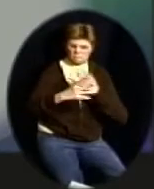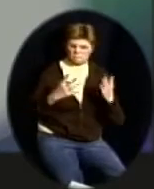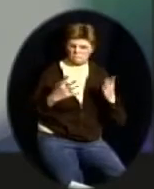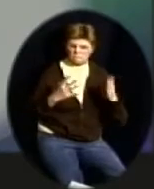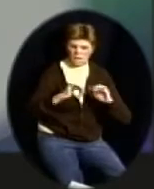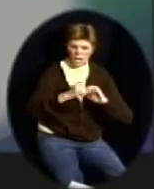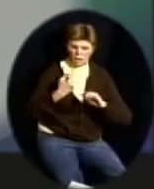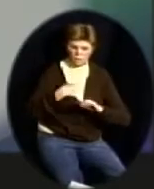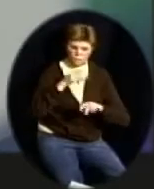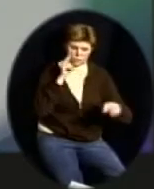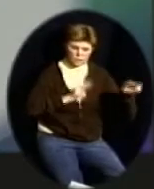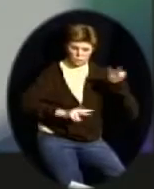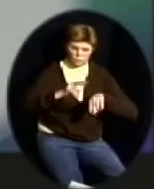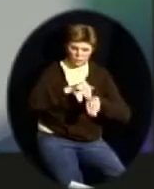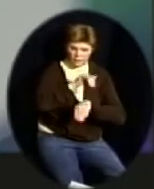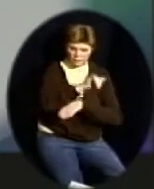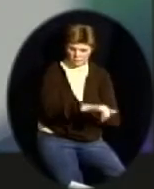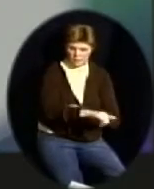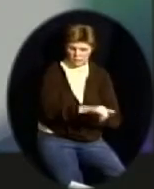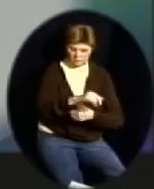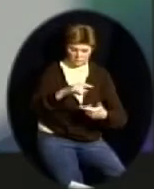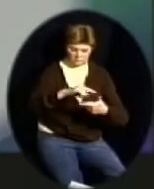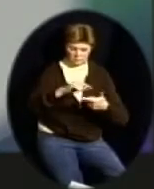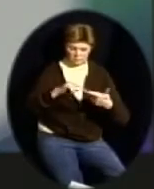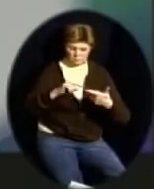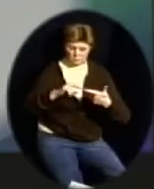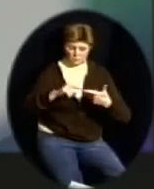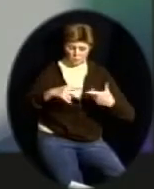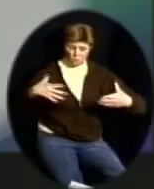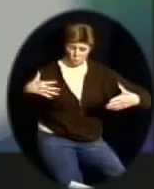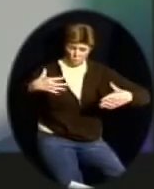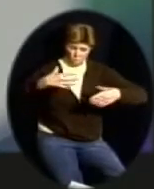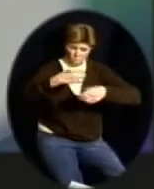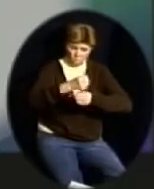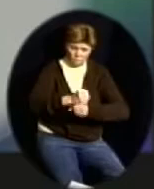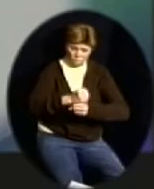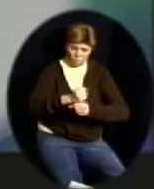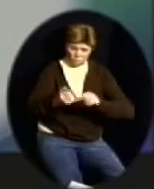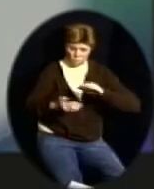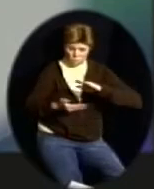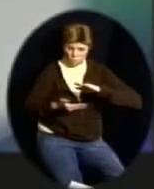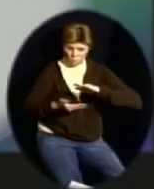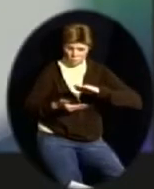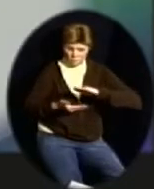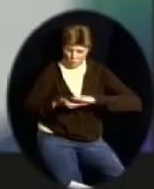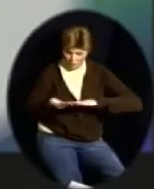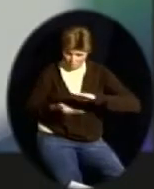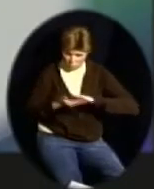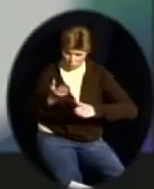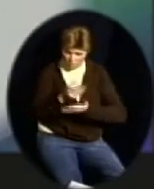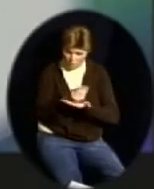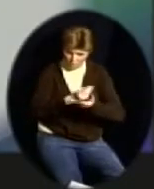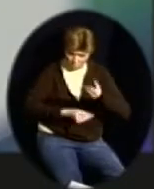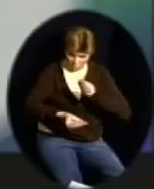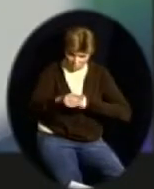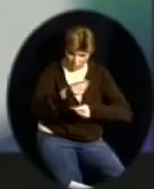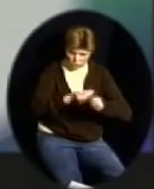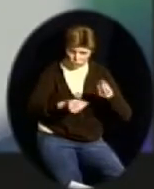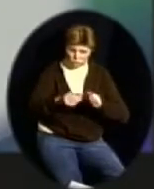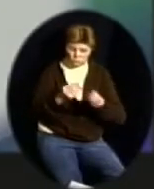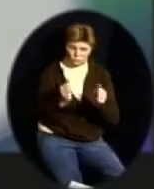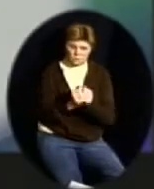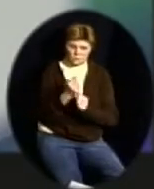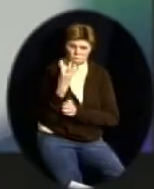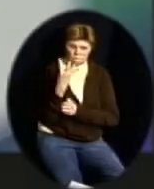at that. An overview, like Dr. All said, of the operating budgets, sort of where we've been, and maybe a 4-year